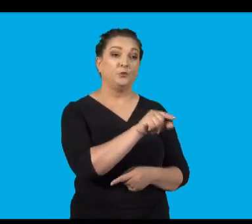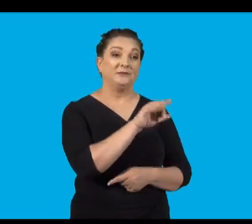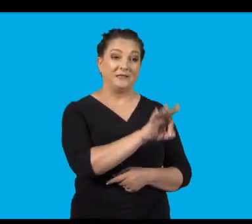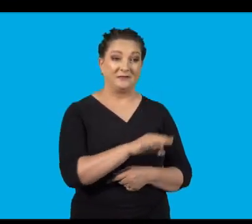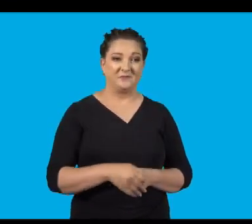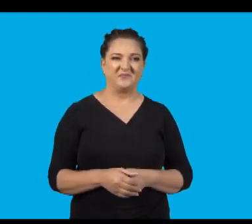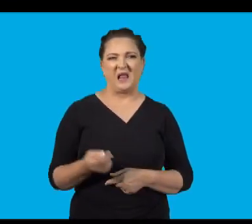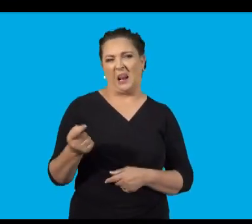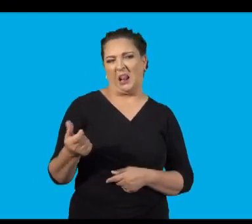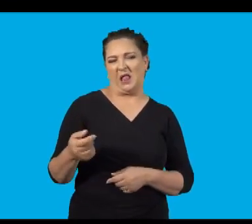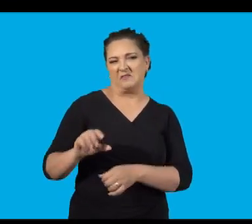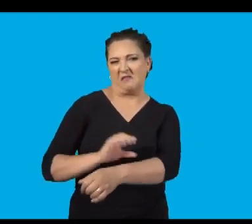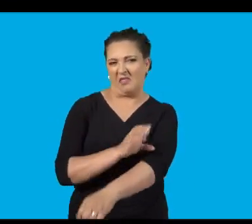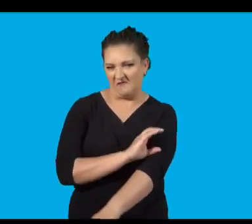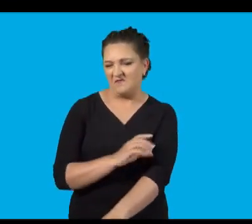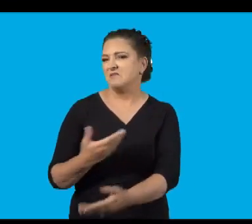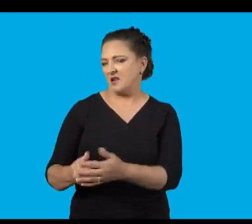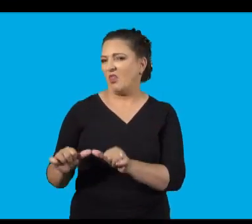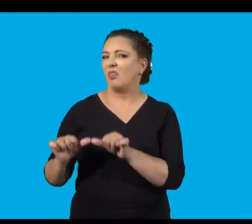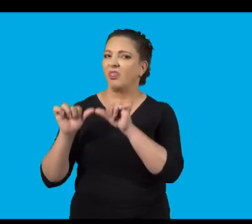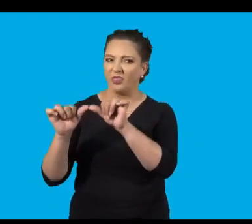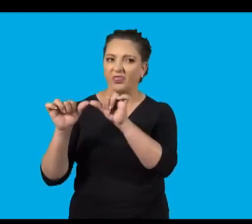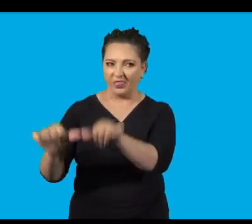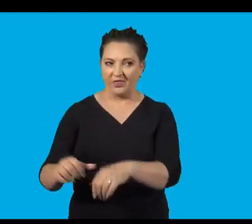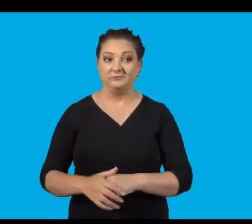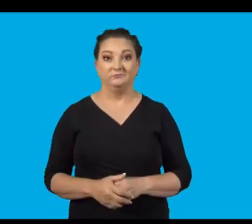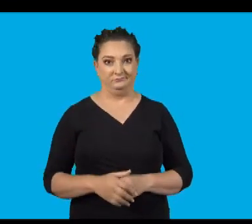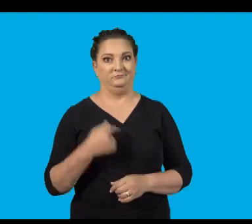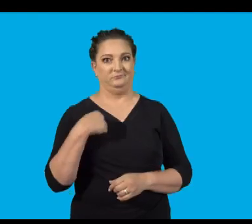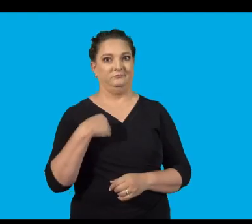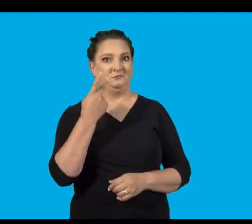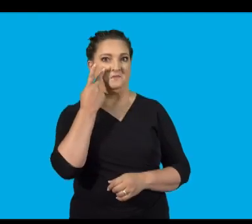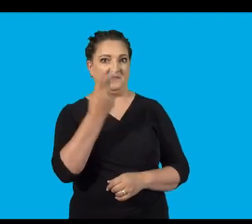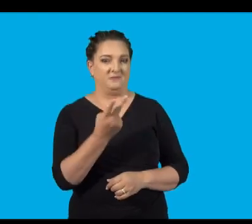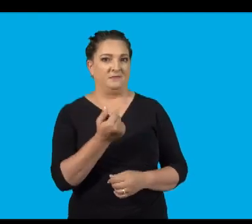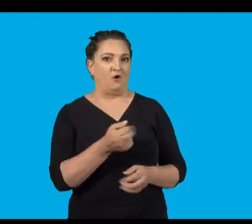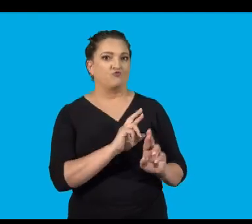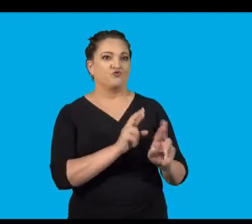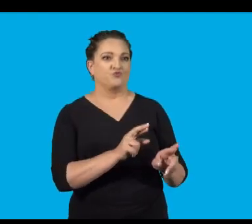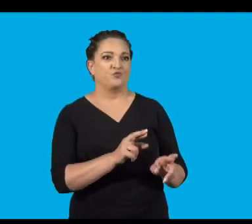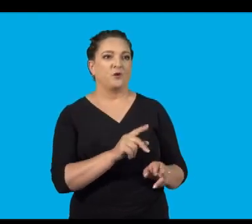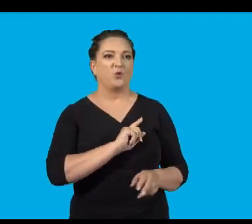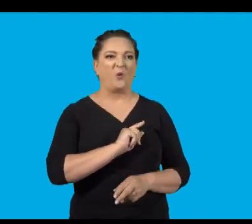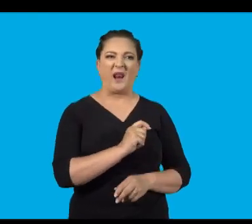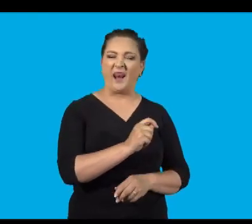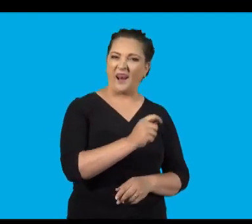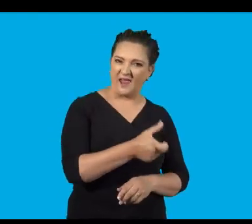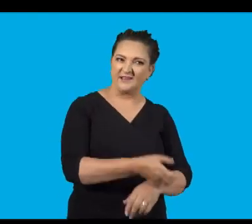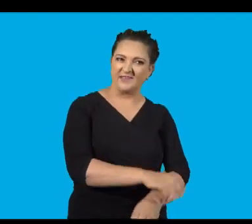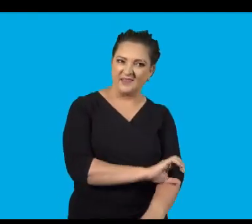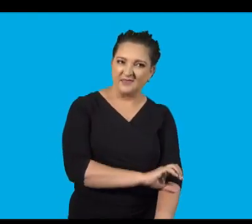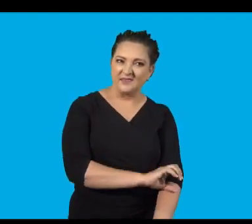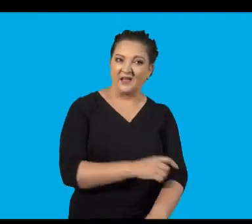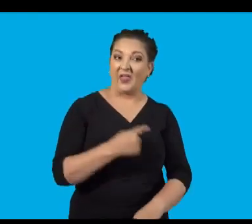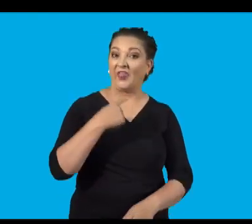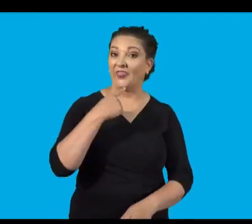a little effort will go a long way. Okay, I've already hinted to the response. A little effort will